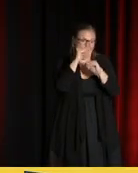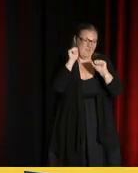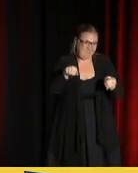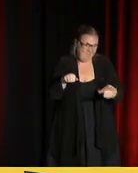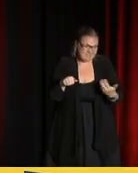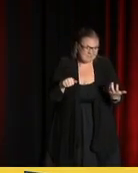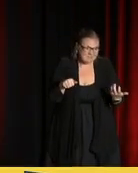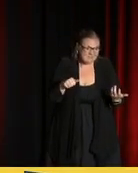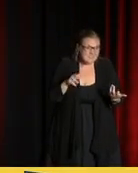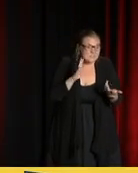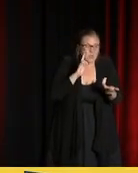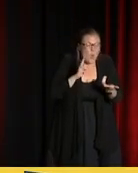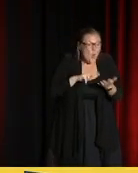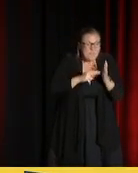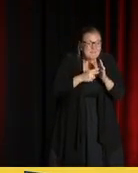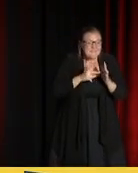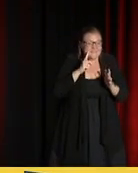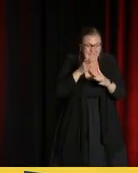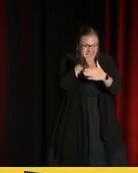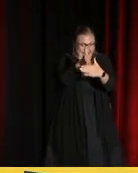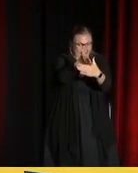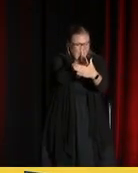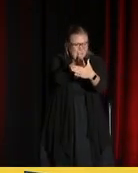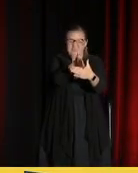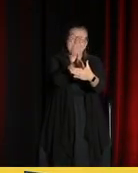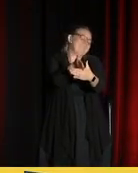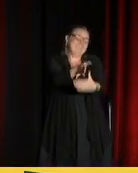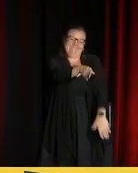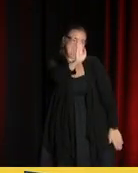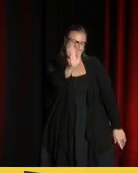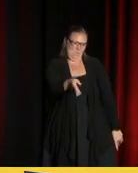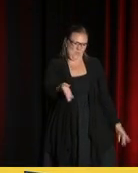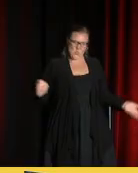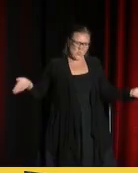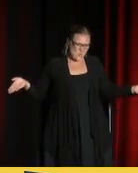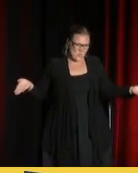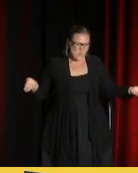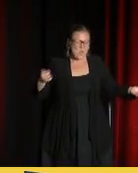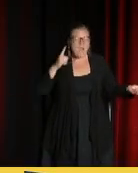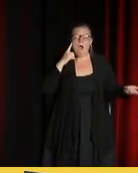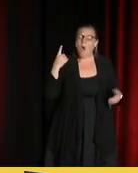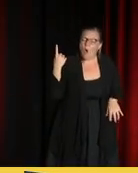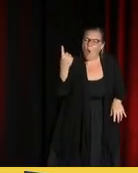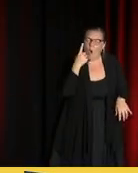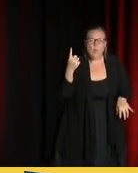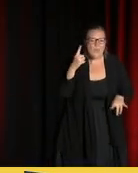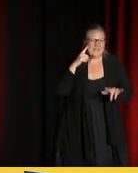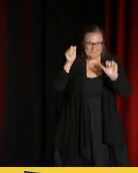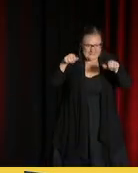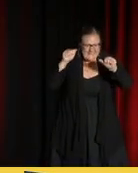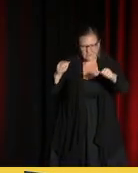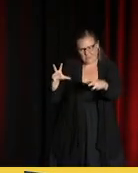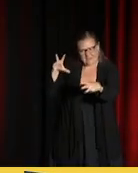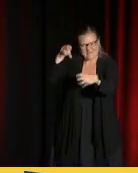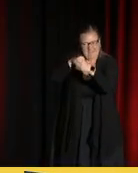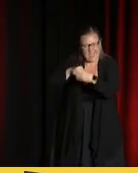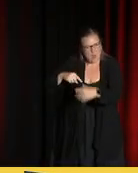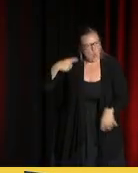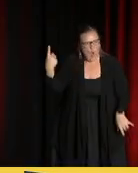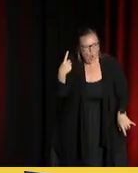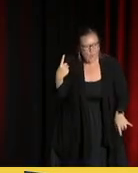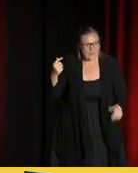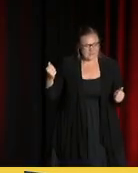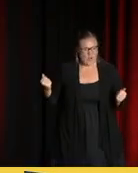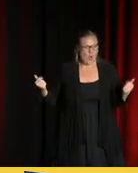There's no such thing as average, and you can never underestimate potential. We are